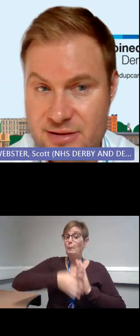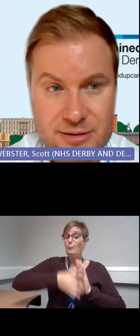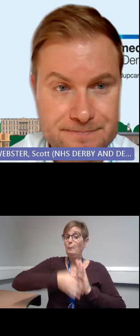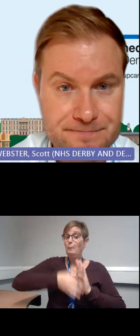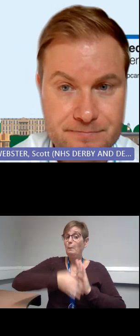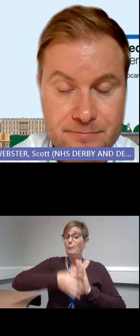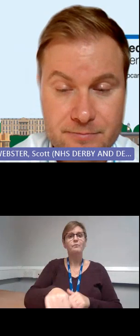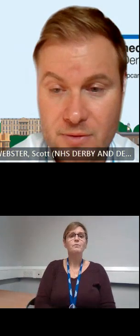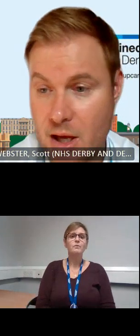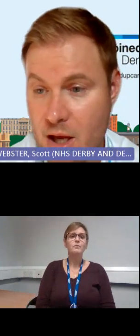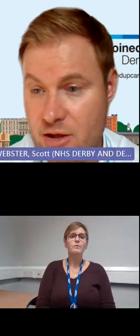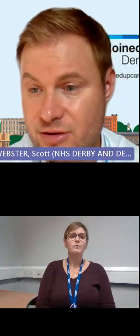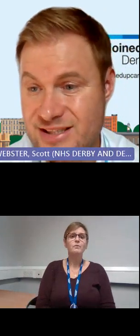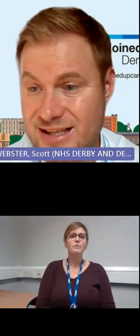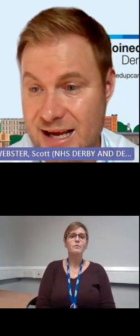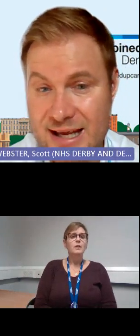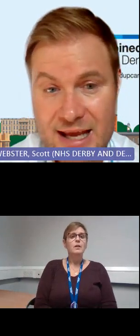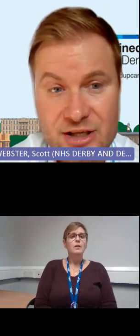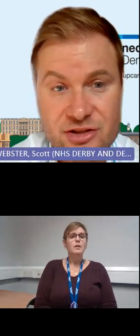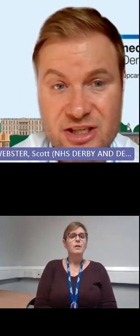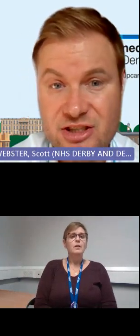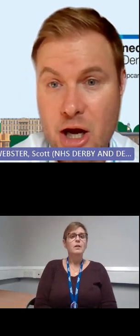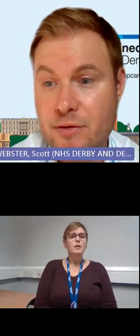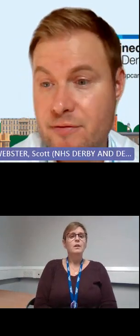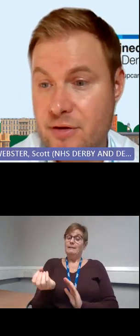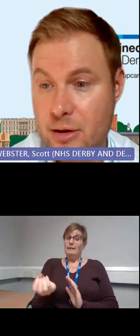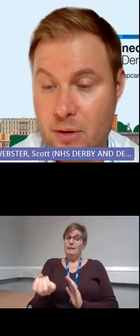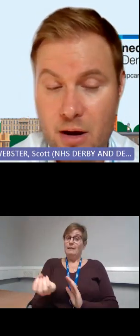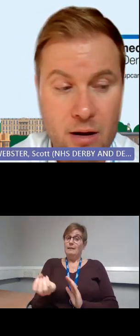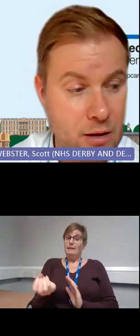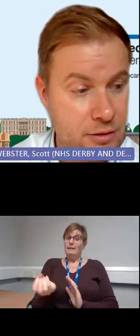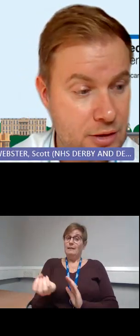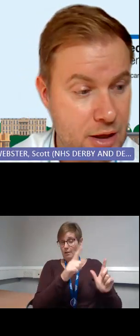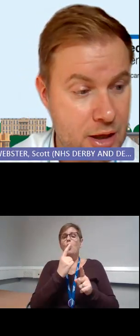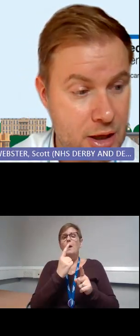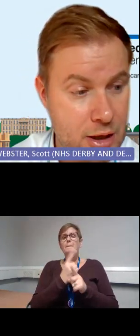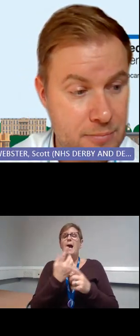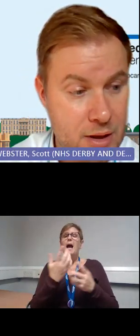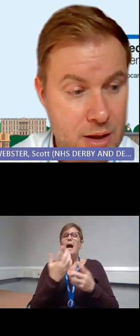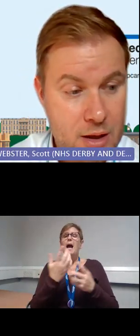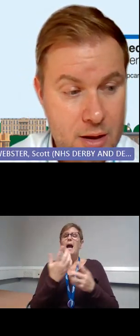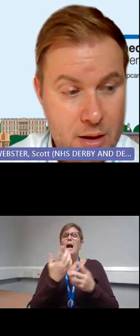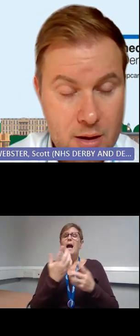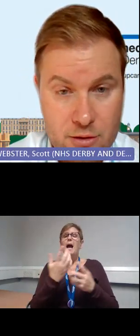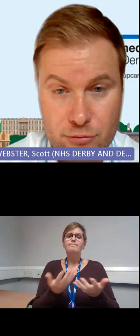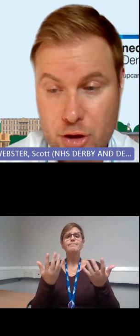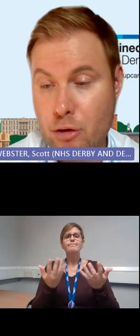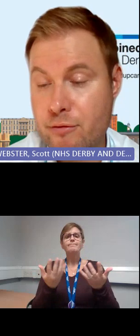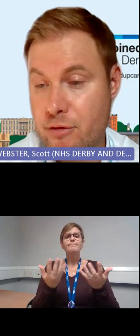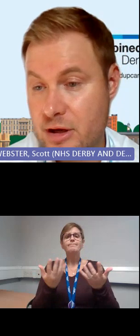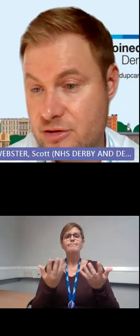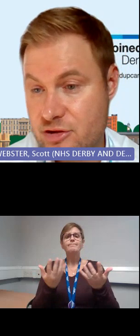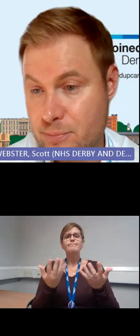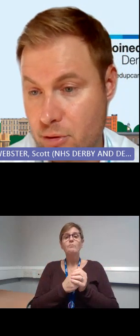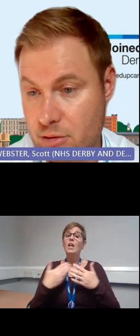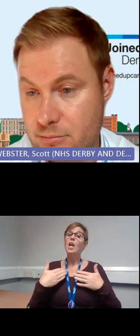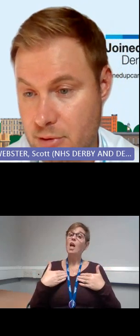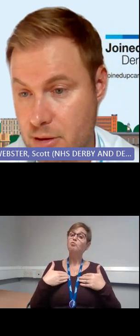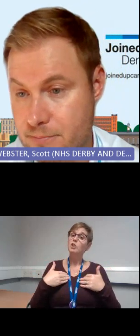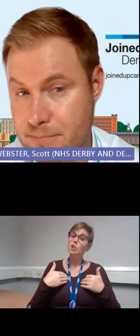slide, please. So this slide here just gives an overview on the recovery